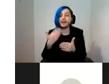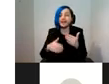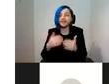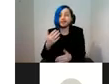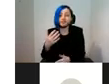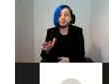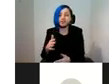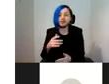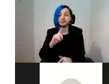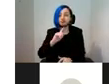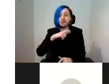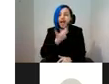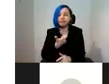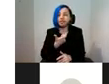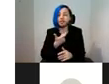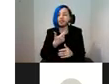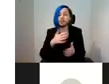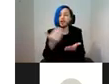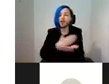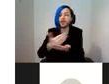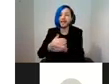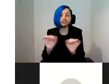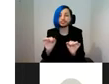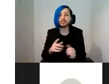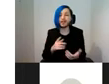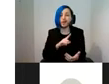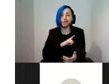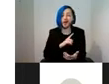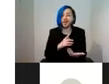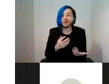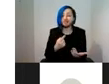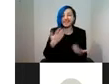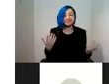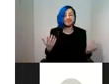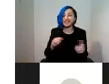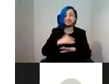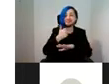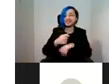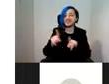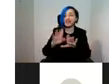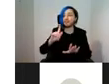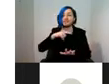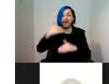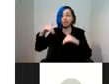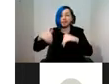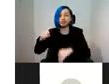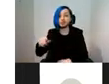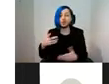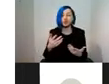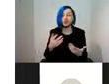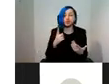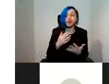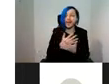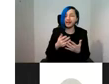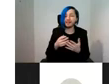is the difficulty of working with those things because everything you try to open up and get into a little bit more of your curatorial autonomy might be taken away. And we